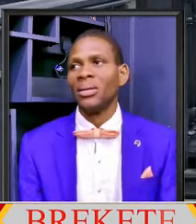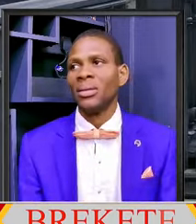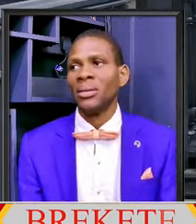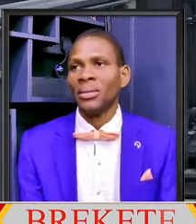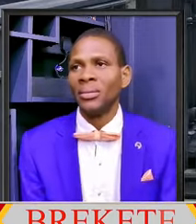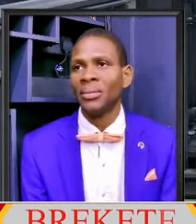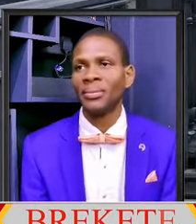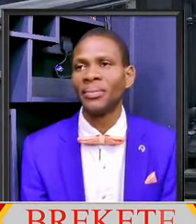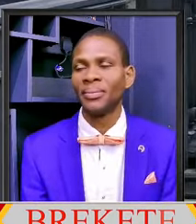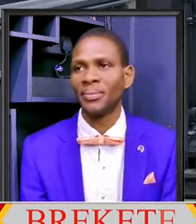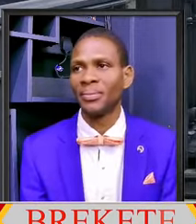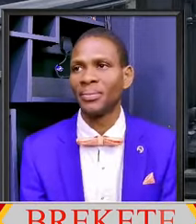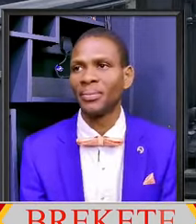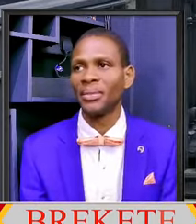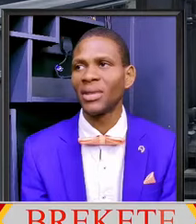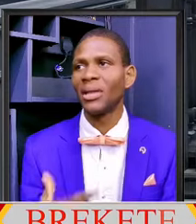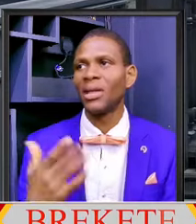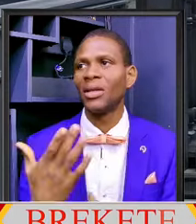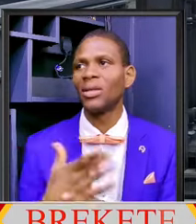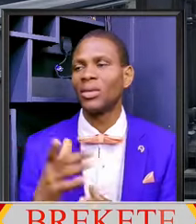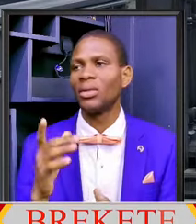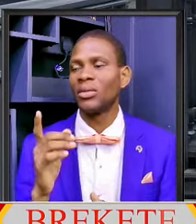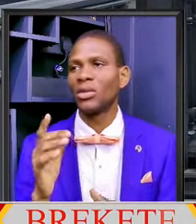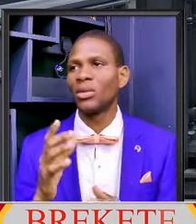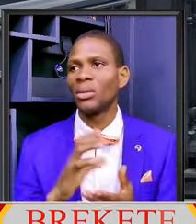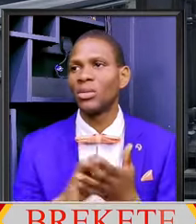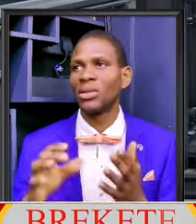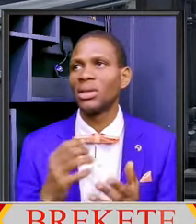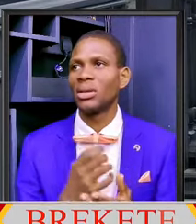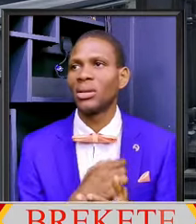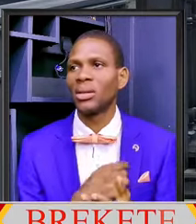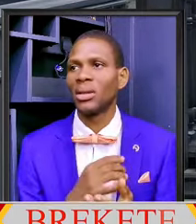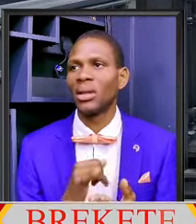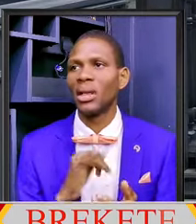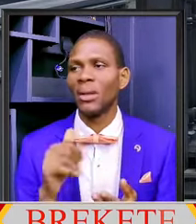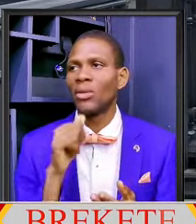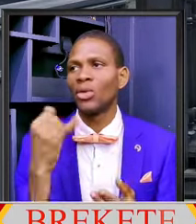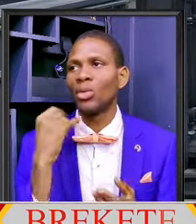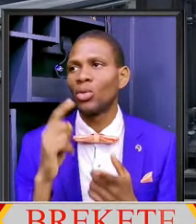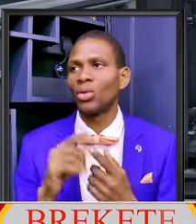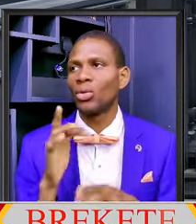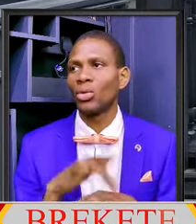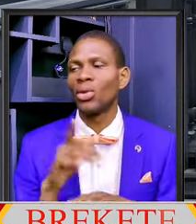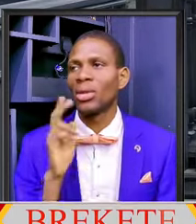Make female person come out microphone. I'm not supposed to touch her. Come on.